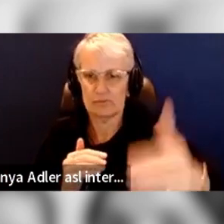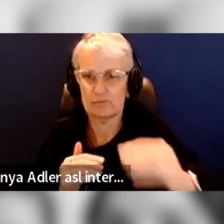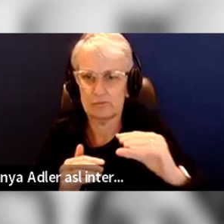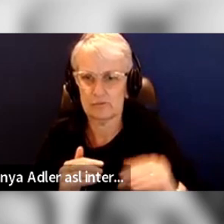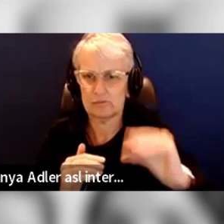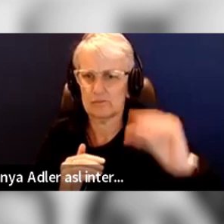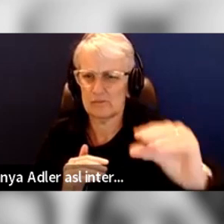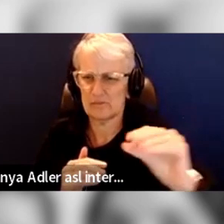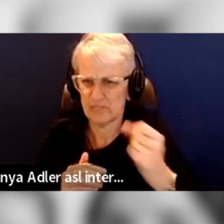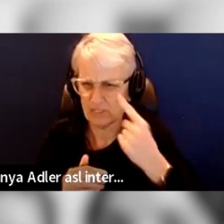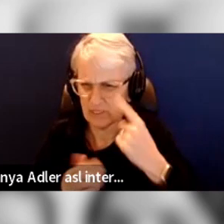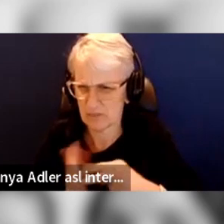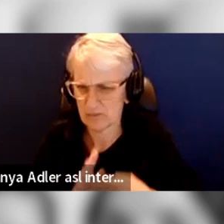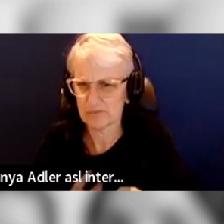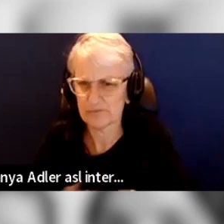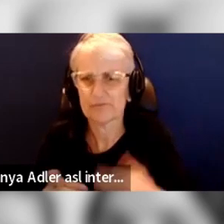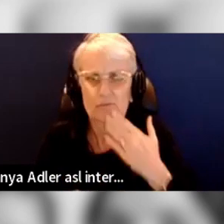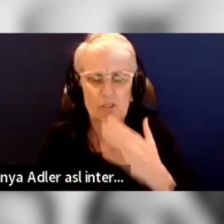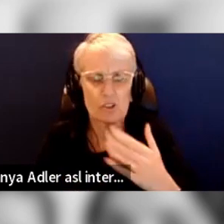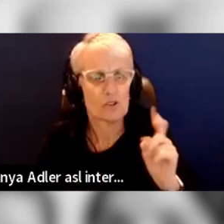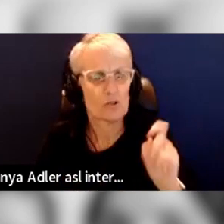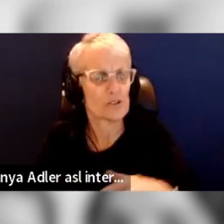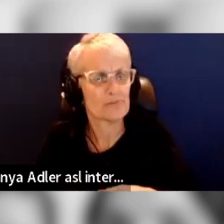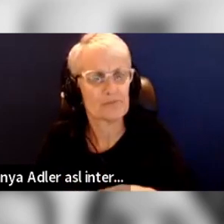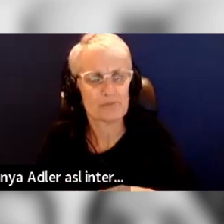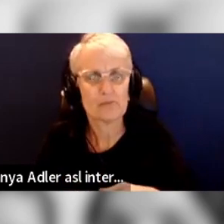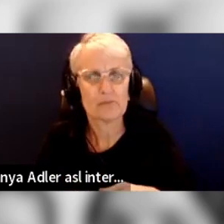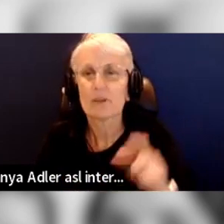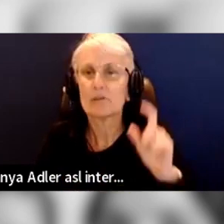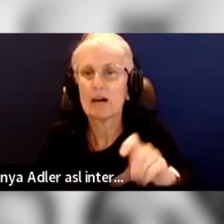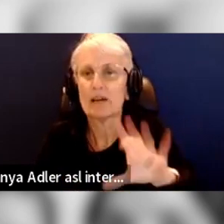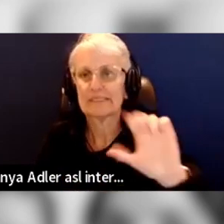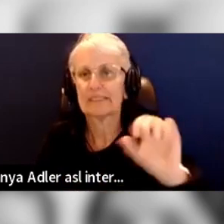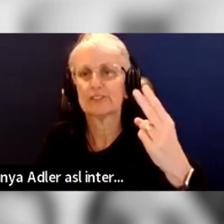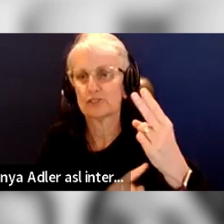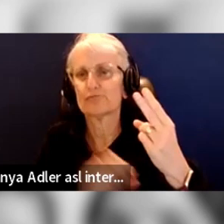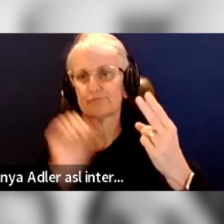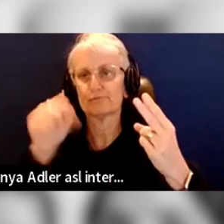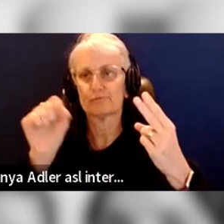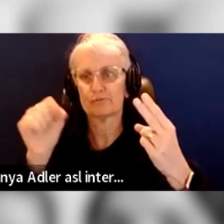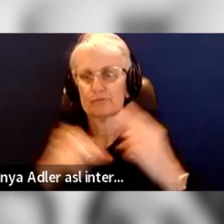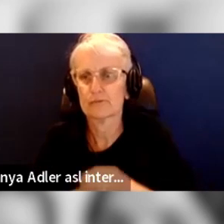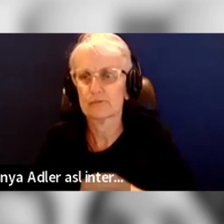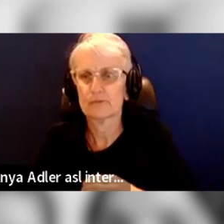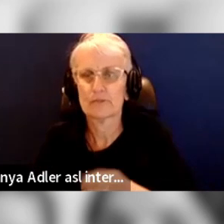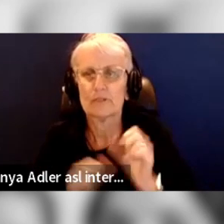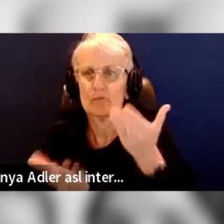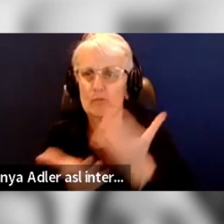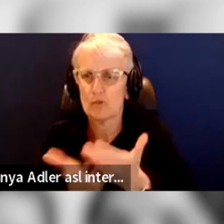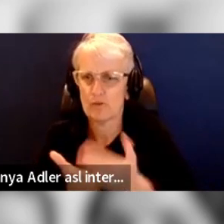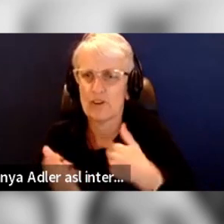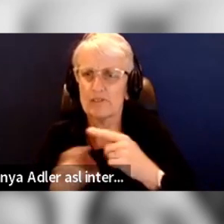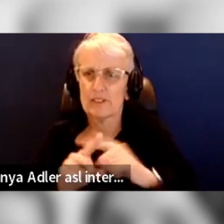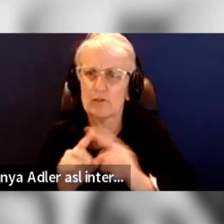way? Does that make sense? Yeah, great question, Tyler. Has to be in cash. There's several different ways you can kind of provide proof.